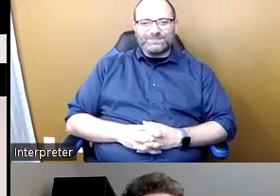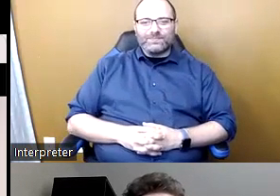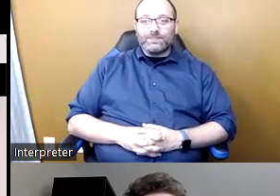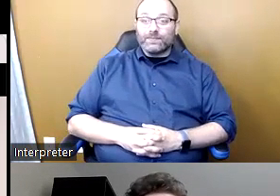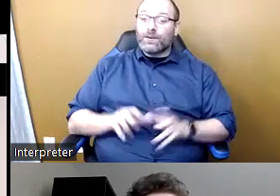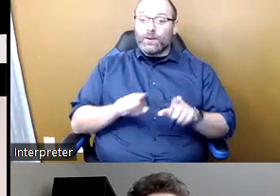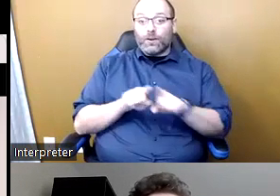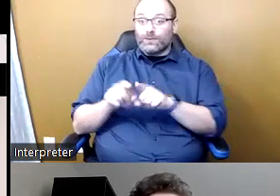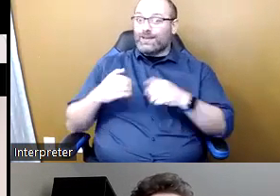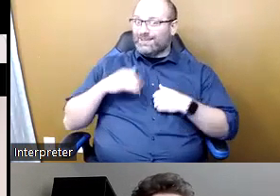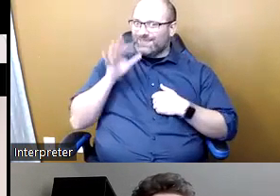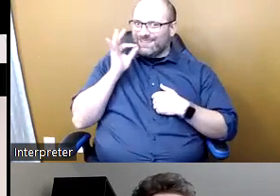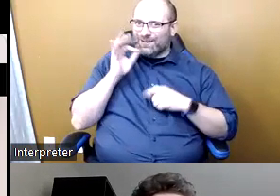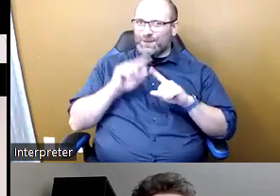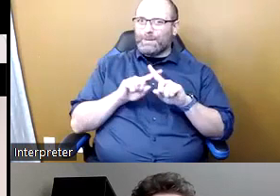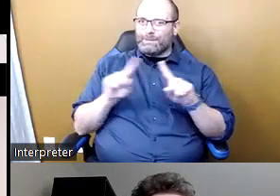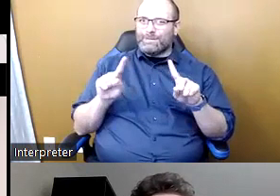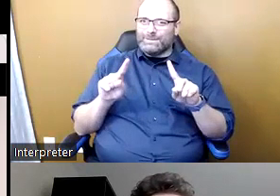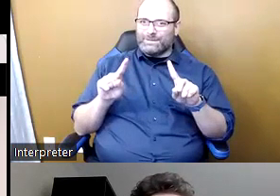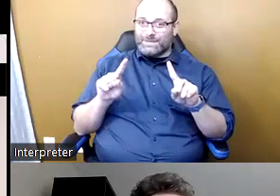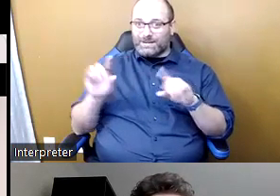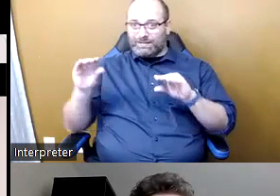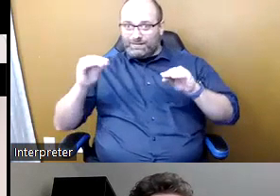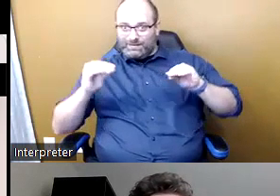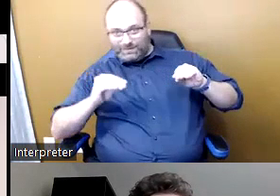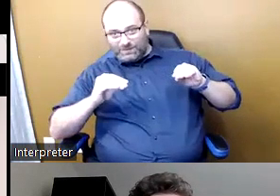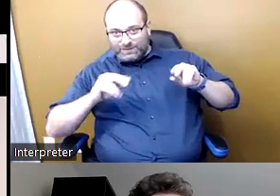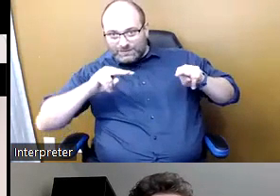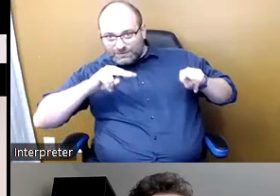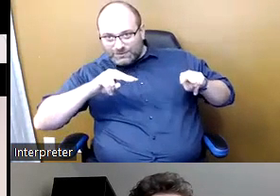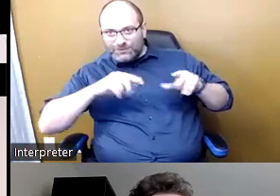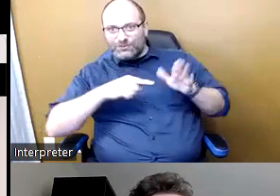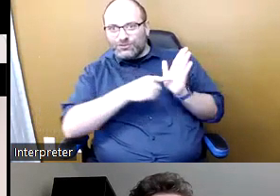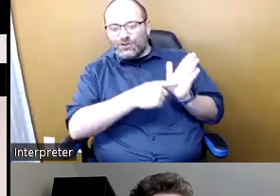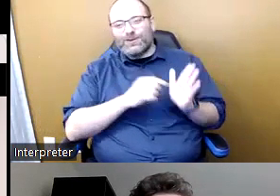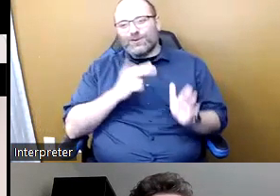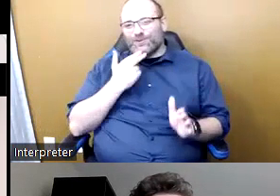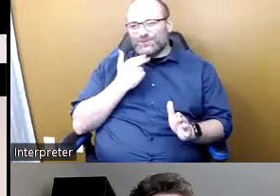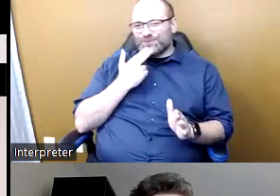I also have a kitty, but I'm oh yeah, I can carefully display him. There he is.